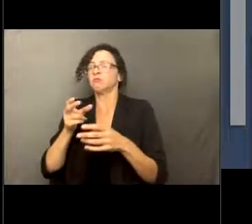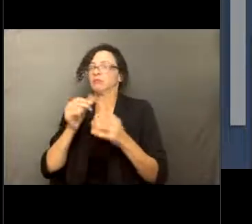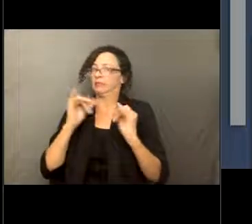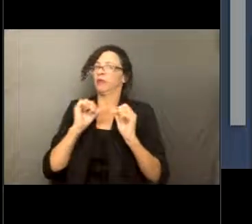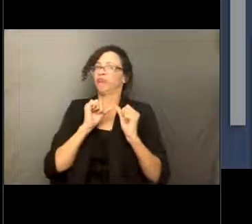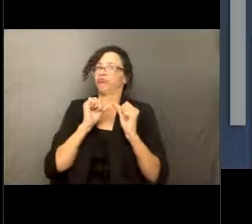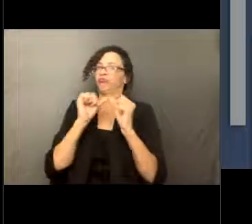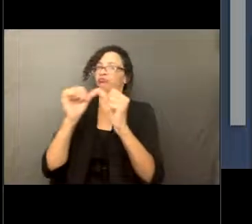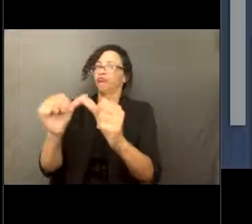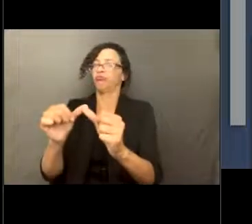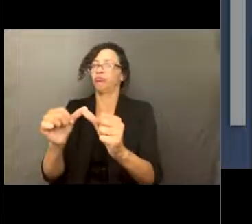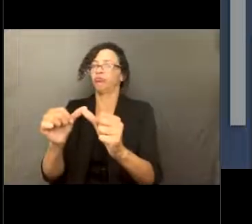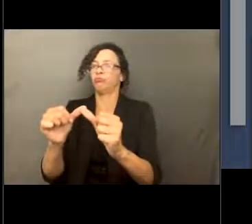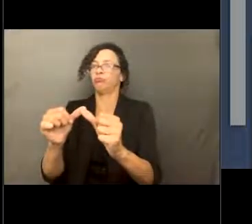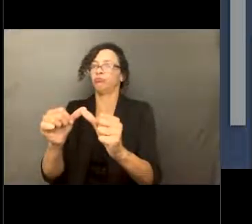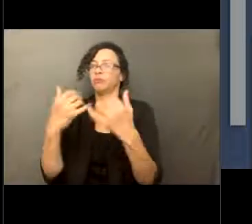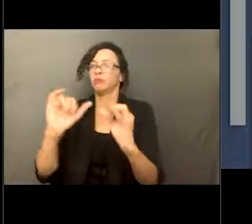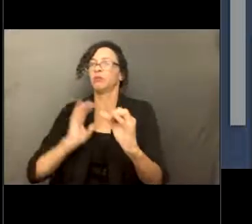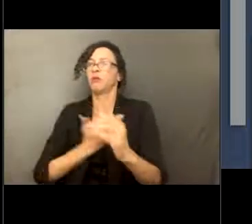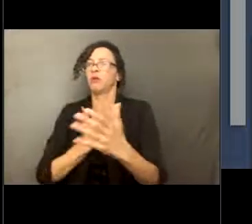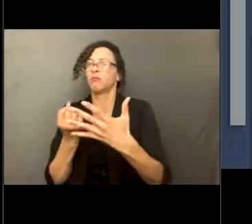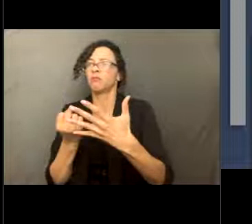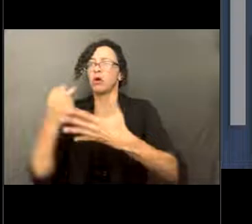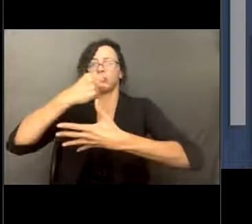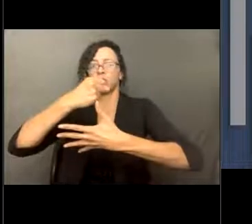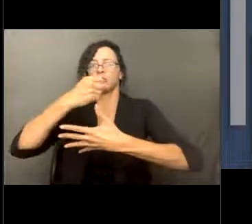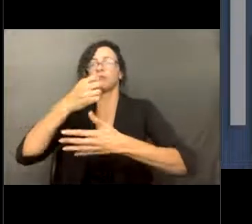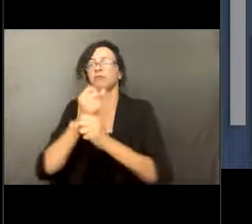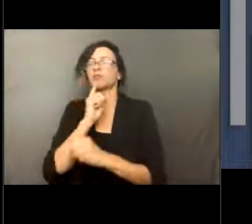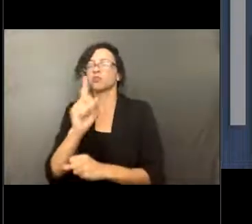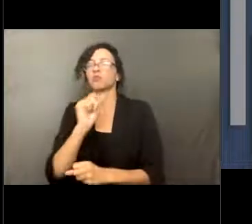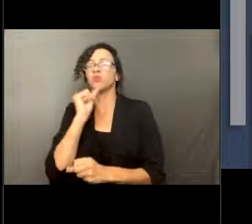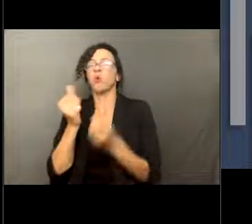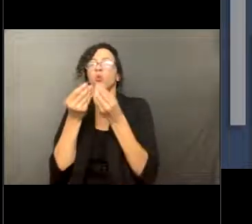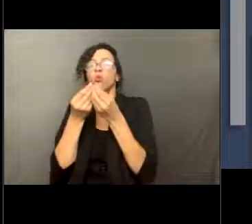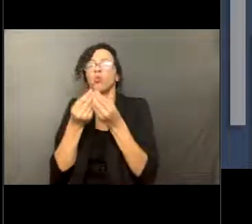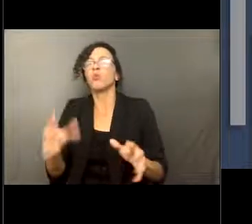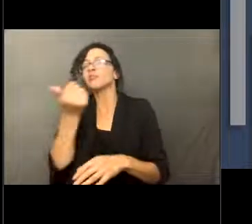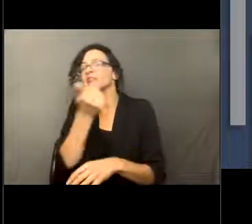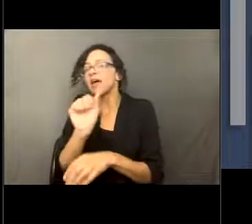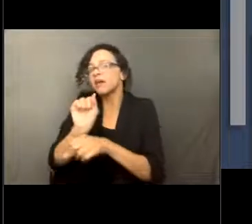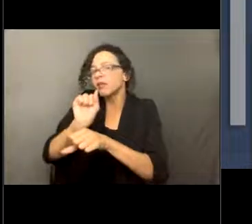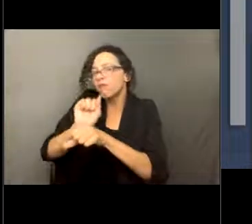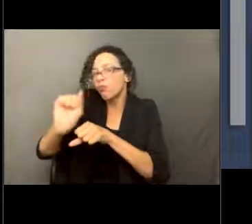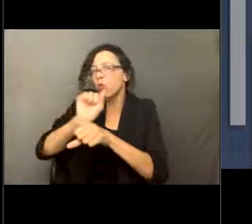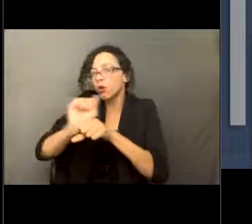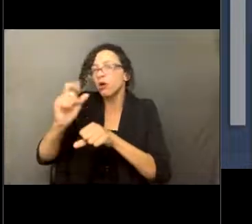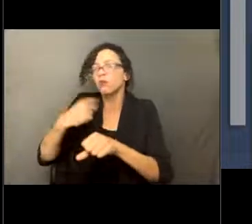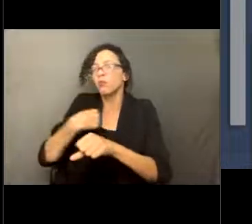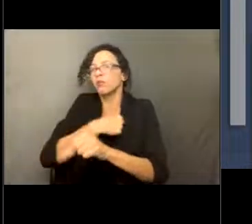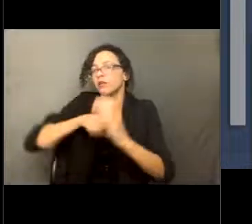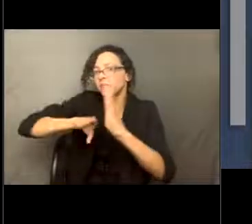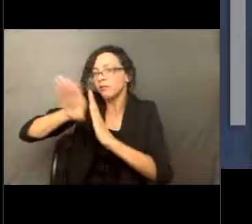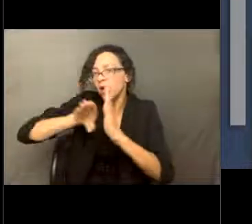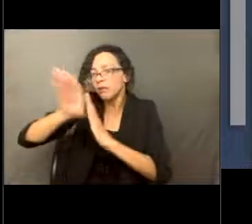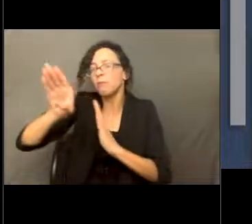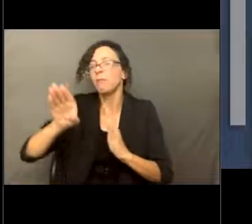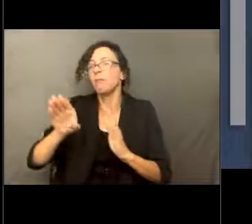to ensure that we don't lose any of the ground that we've been able to make and recreate and reimagine some of